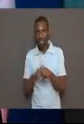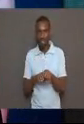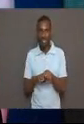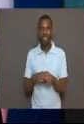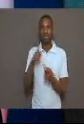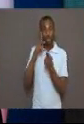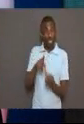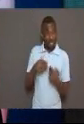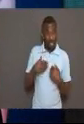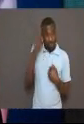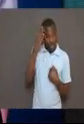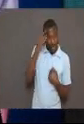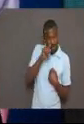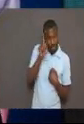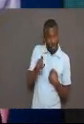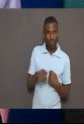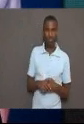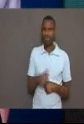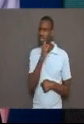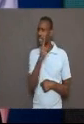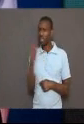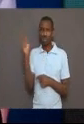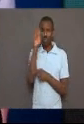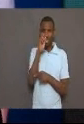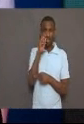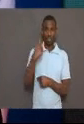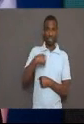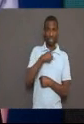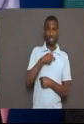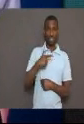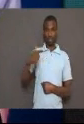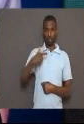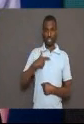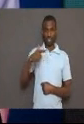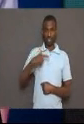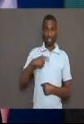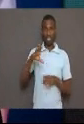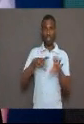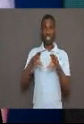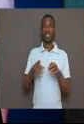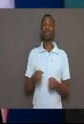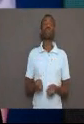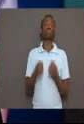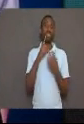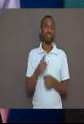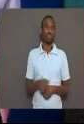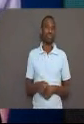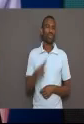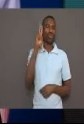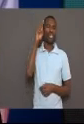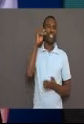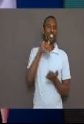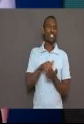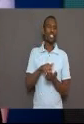Every day, we breathe about 20,000 times. And most of the